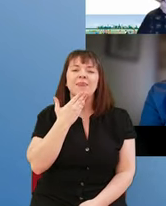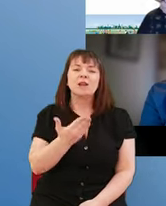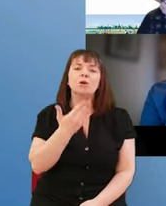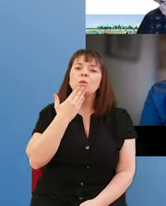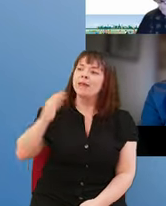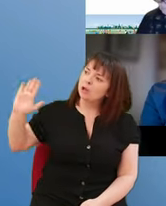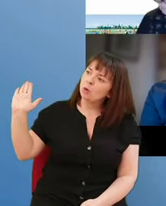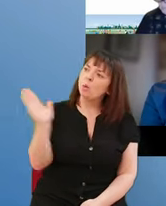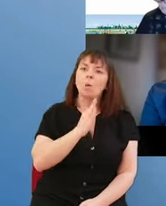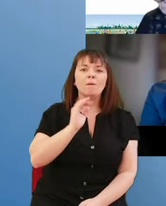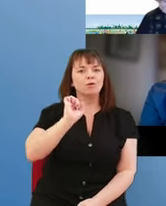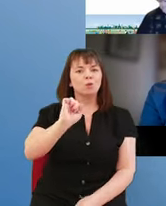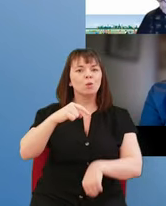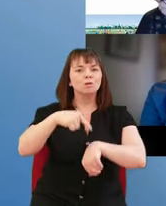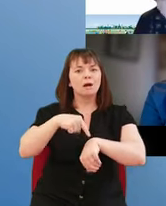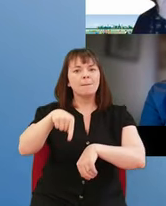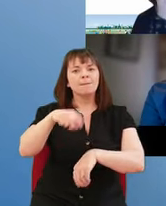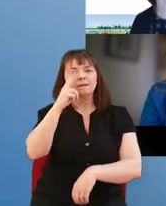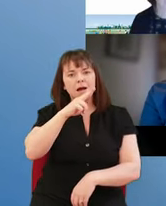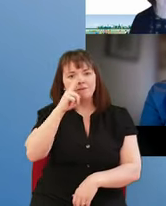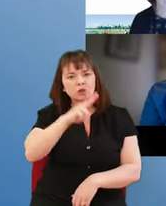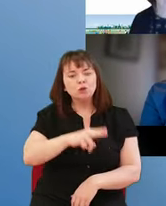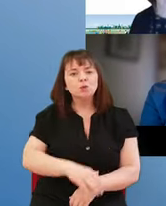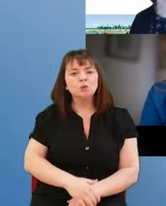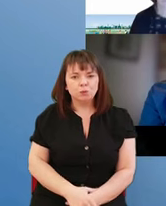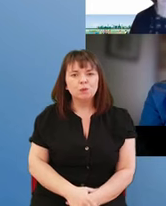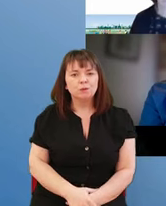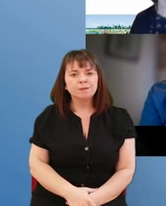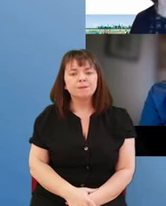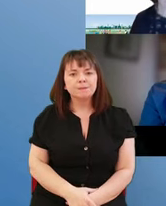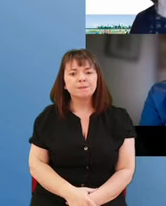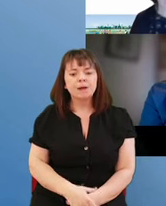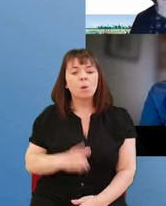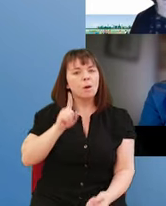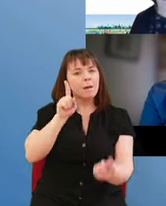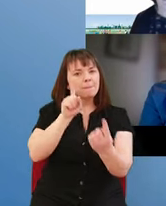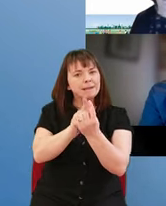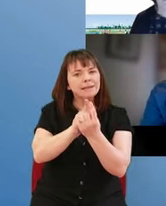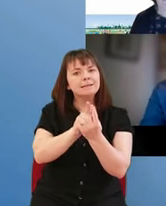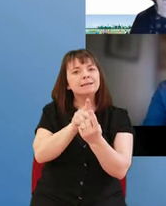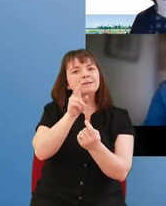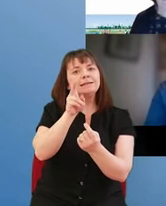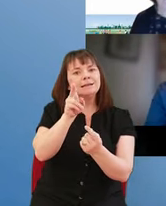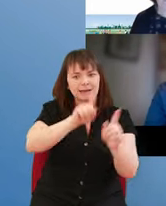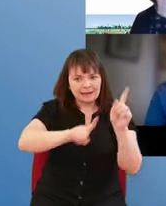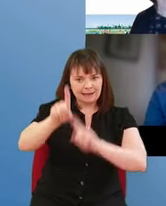to seeing you all then. For those who are joining for part two, shall we have a 10-minute